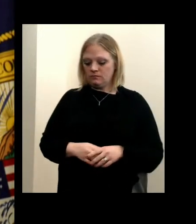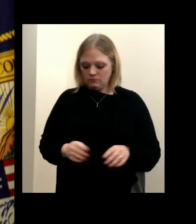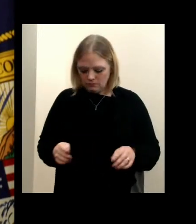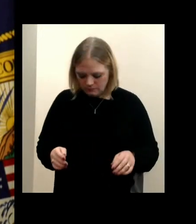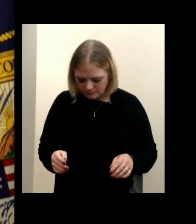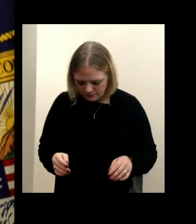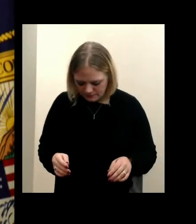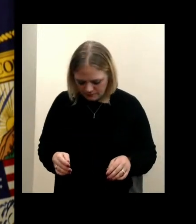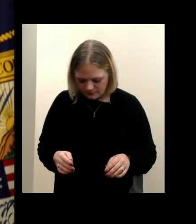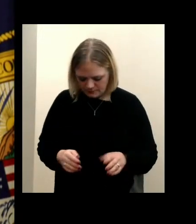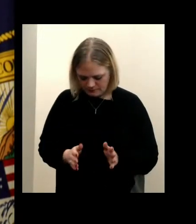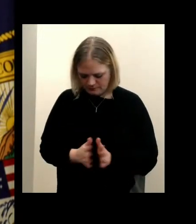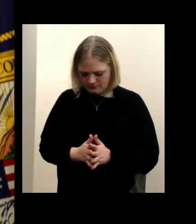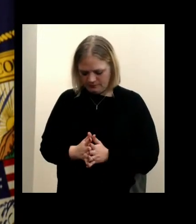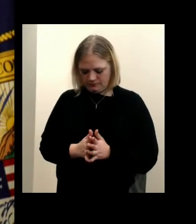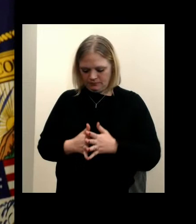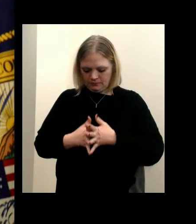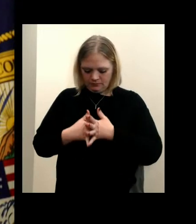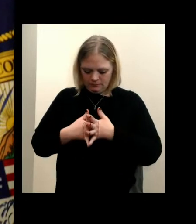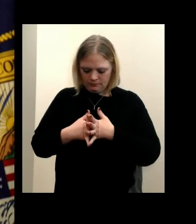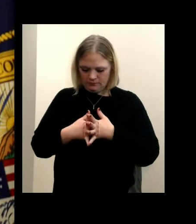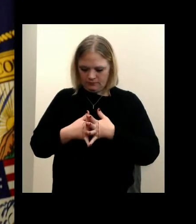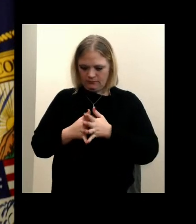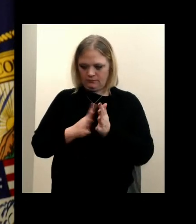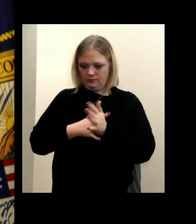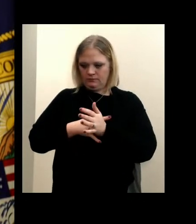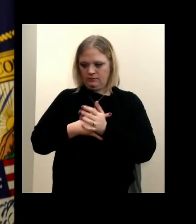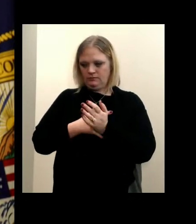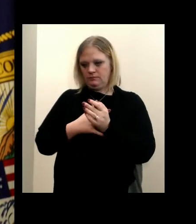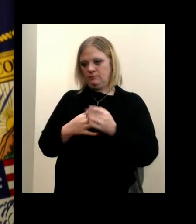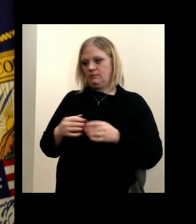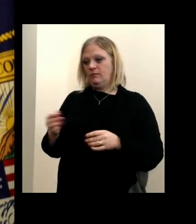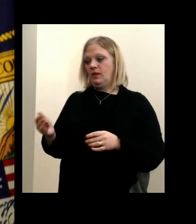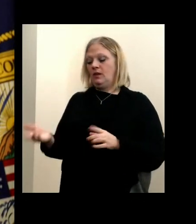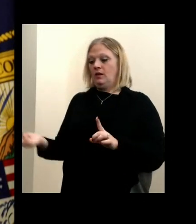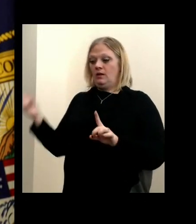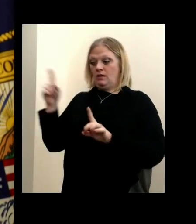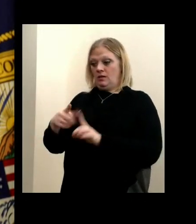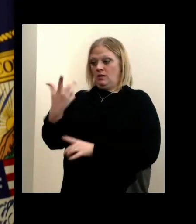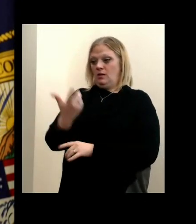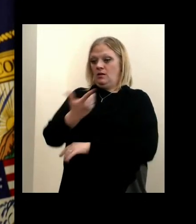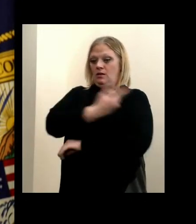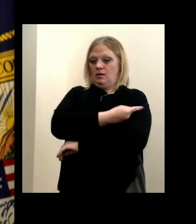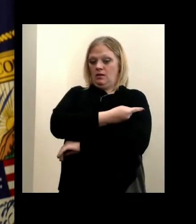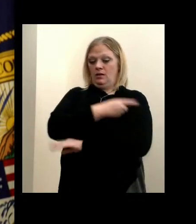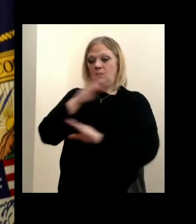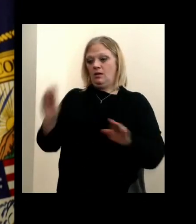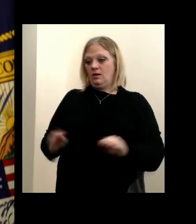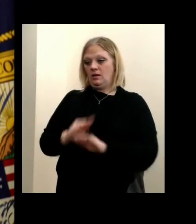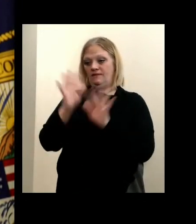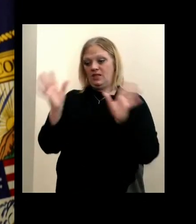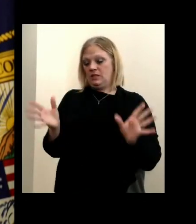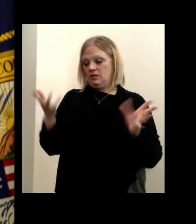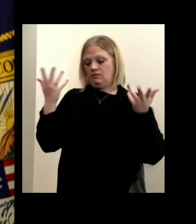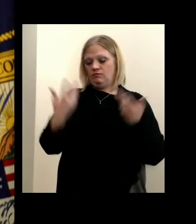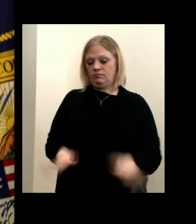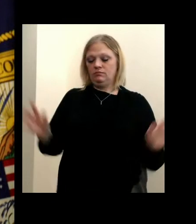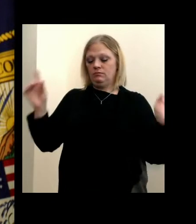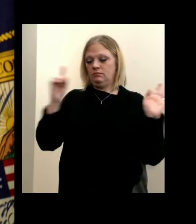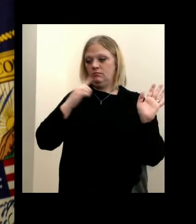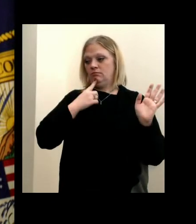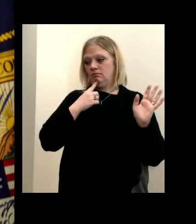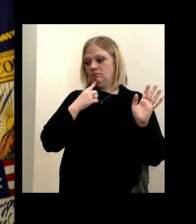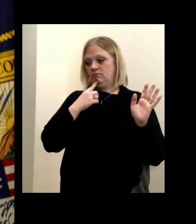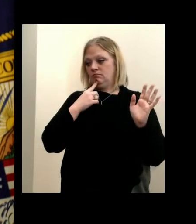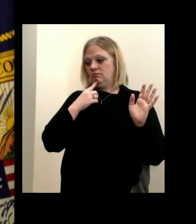Mark, thanks. So you back on vaccines. Obviously, you've already said neither you, Dr. Burstein,